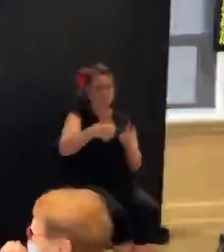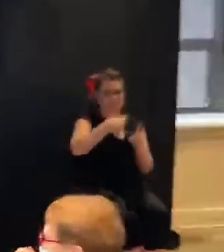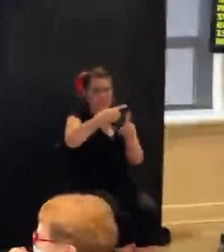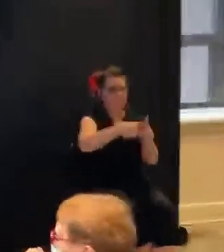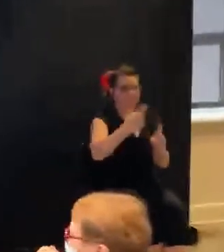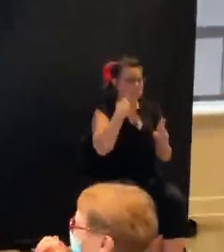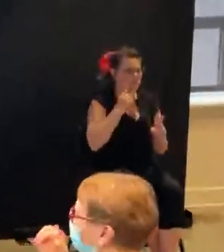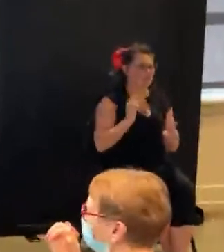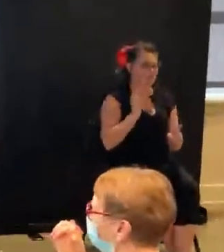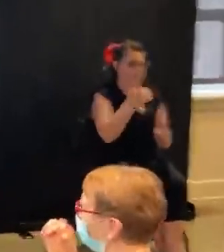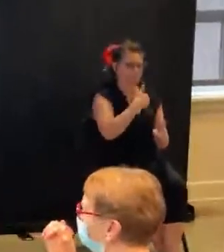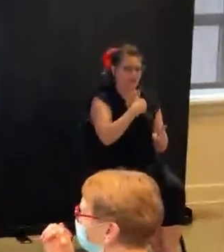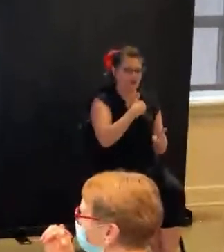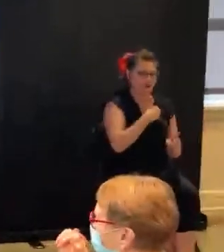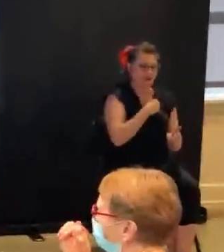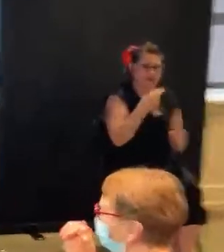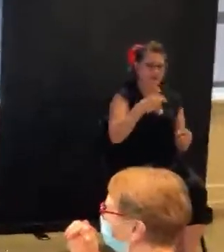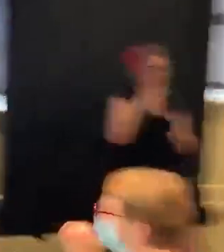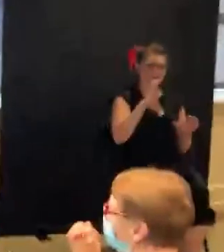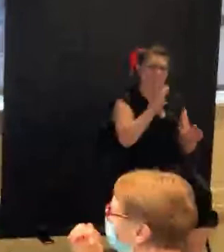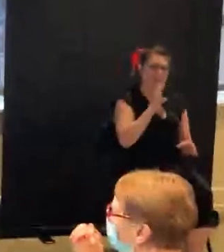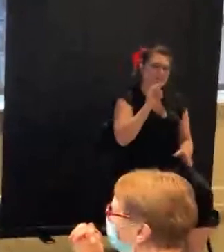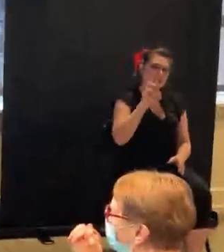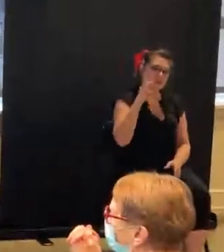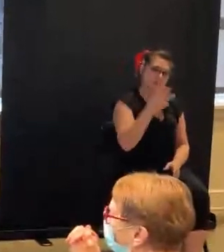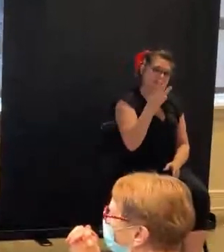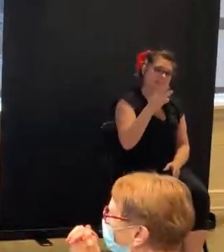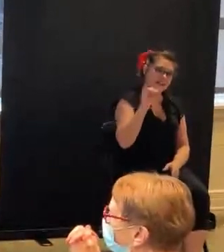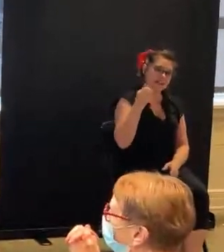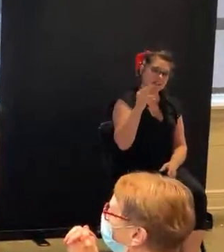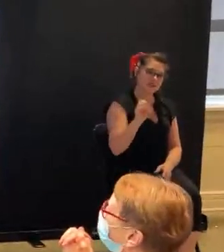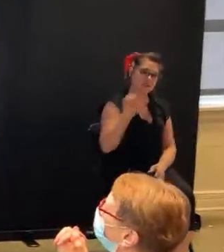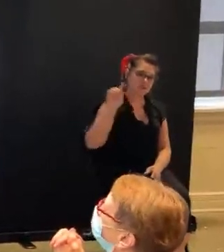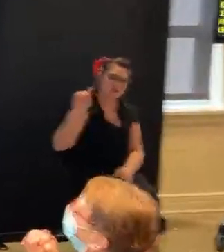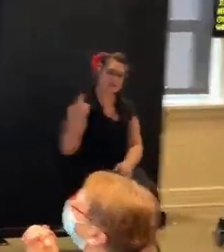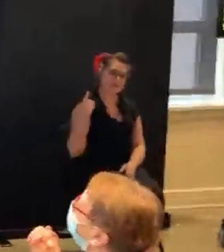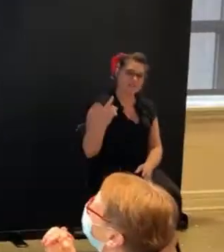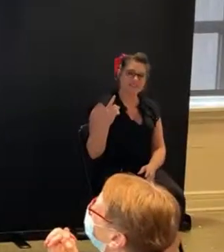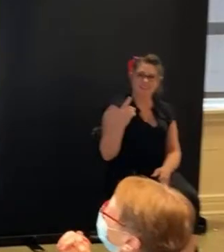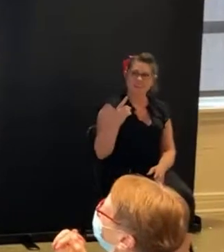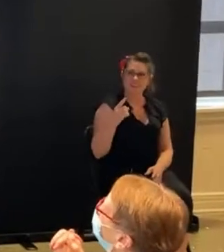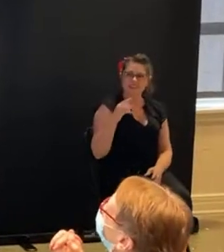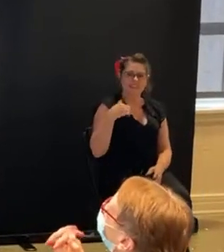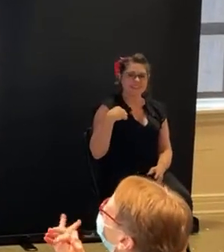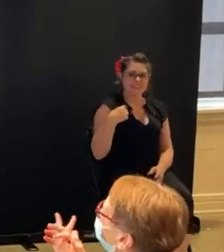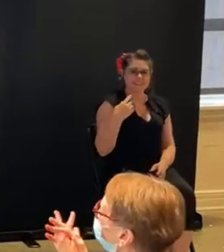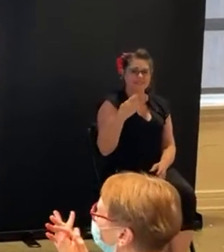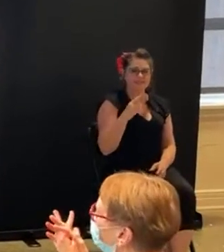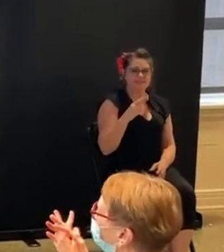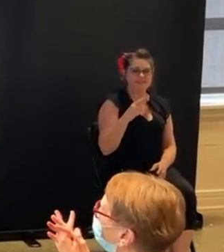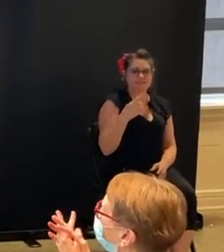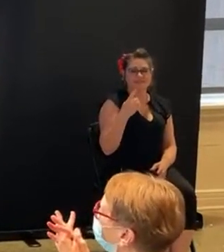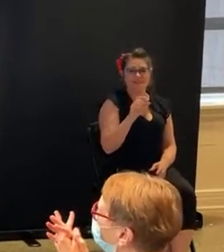Cafe on Wednesday, June 21st, that mysterious slide, which is a decade of gender justice with the